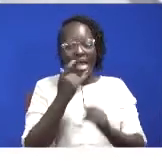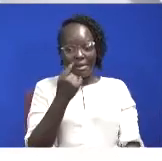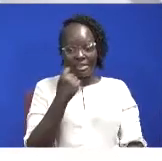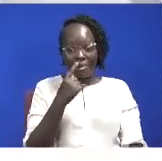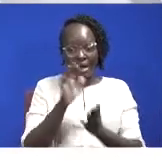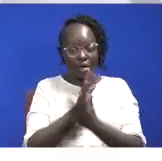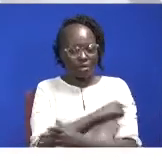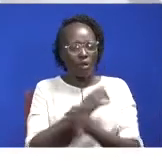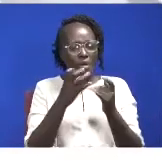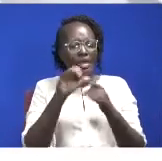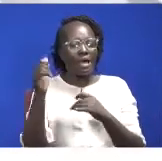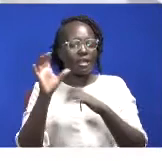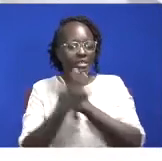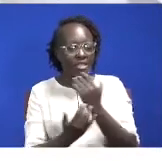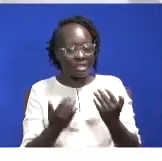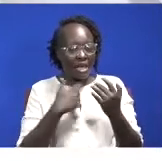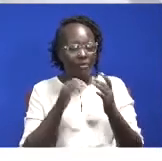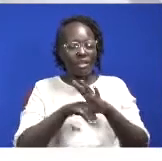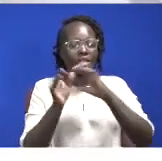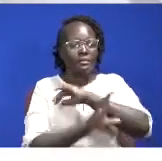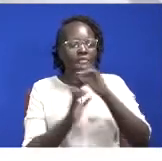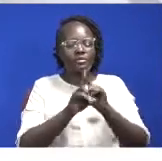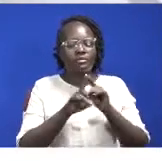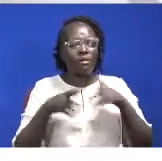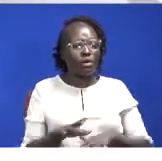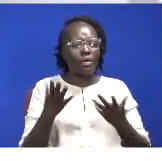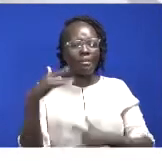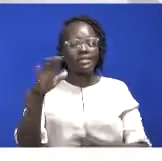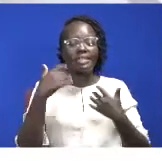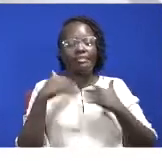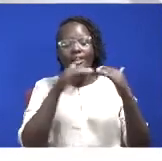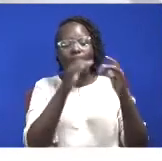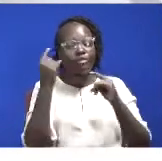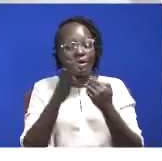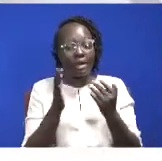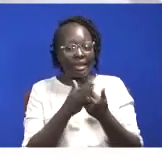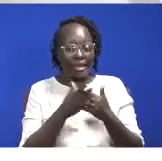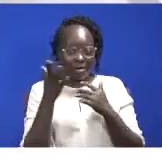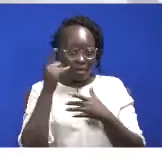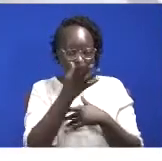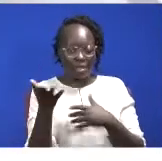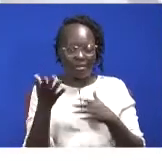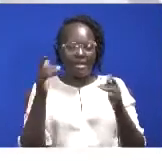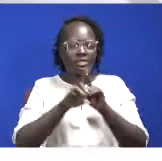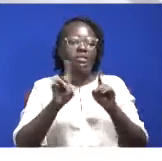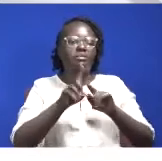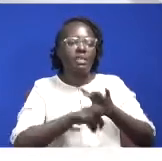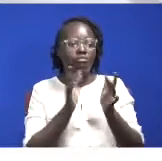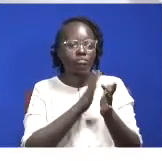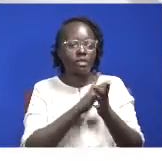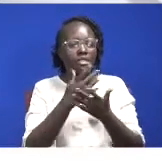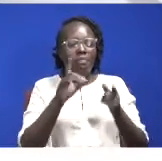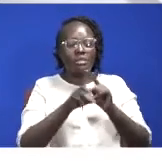are many other children in the country who are born in far-off places where they may not have the same level of care available to them immediately. So some of them we get to